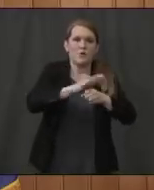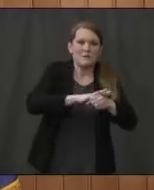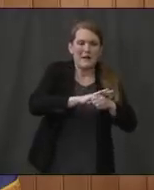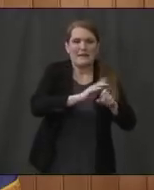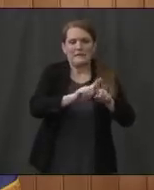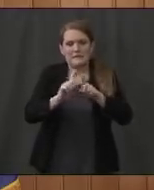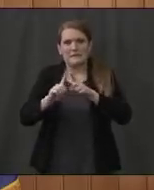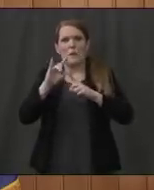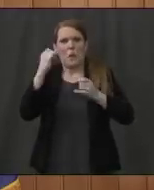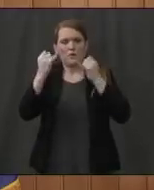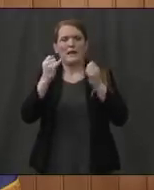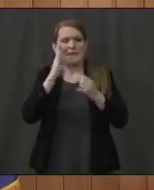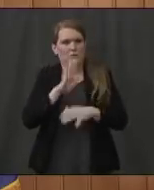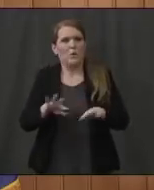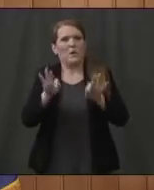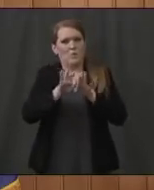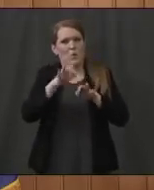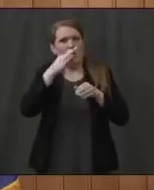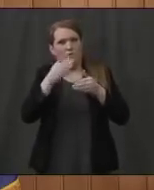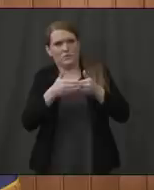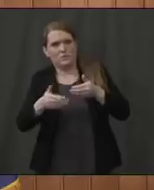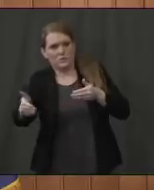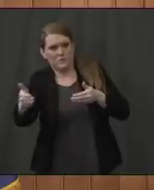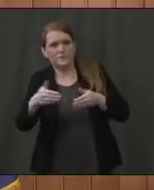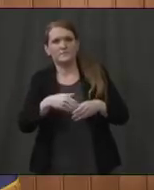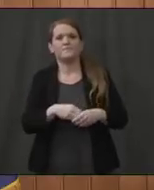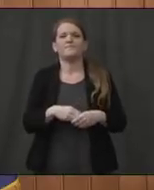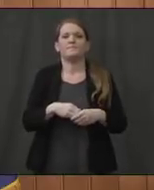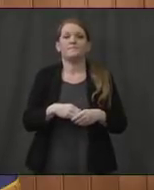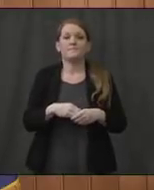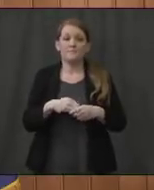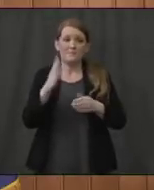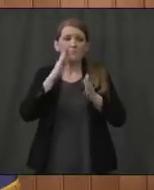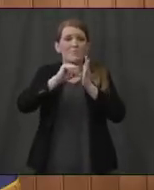echo what the governor talks about actually every day in his press